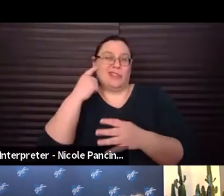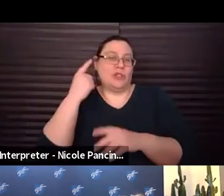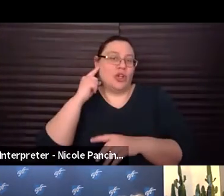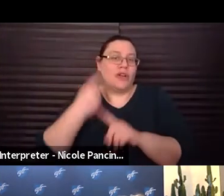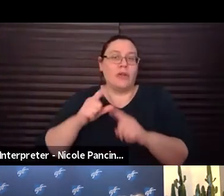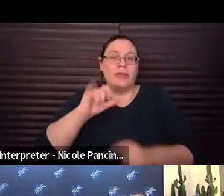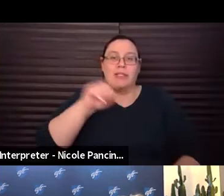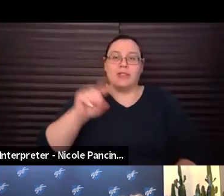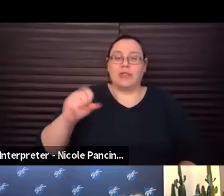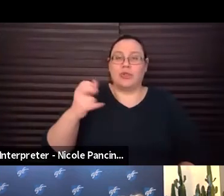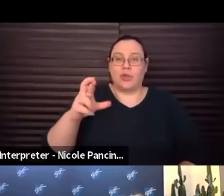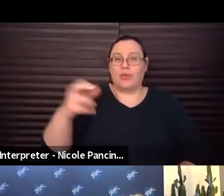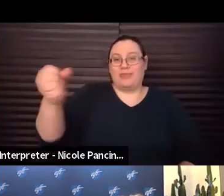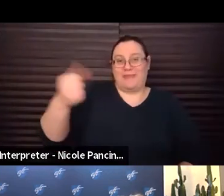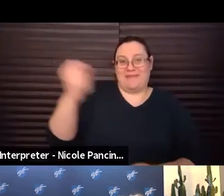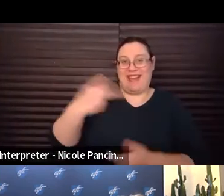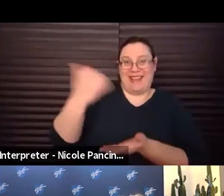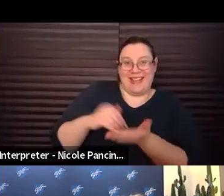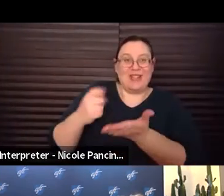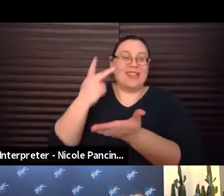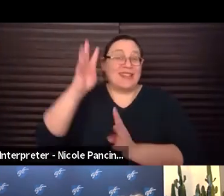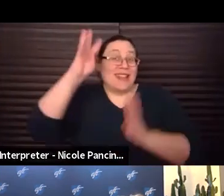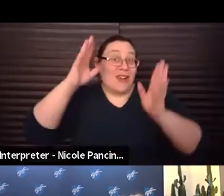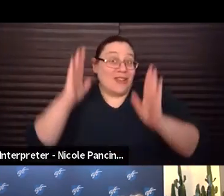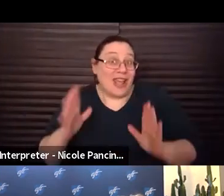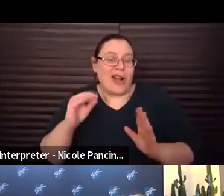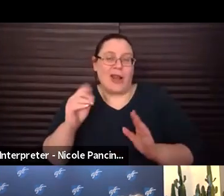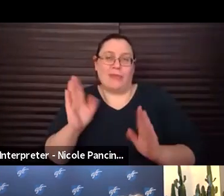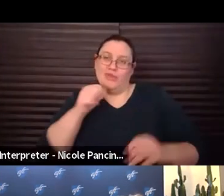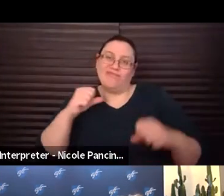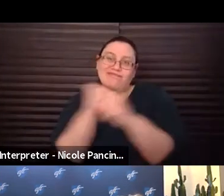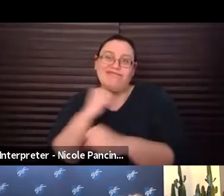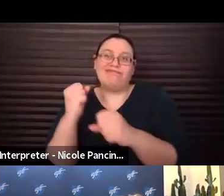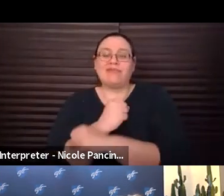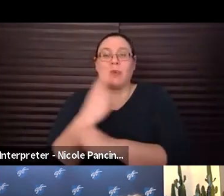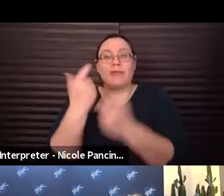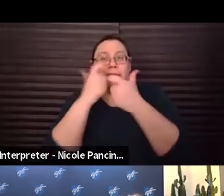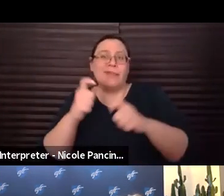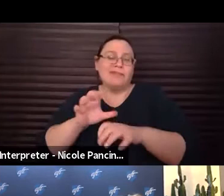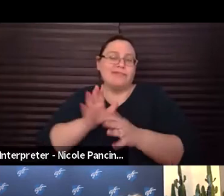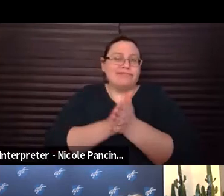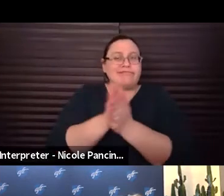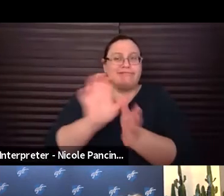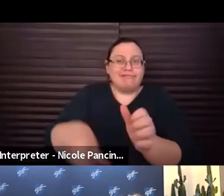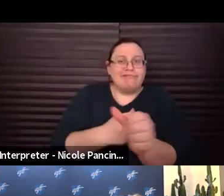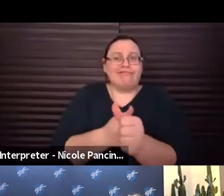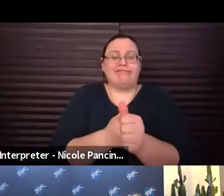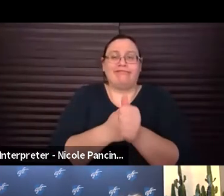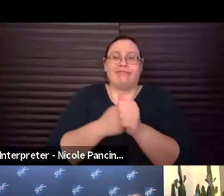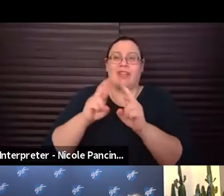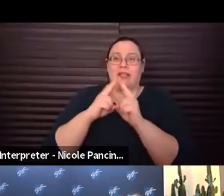We're bringing her back out again. You can see that she's an innovator and a fighter, and also one of the driving forces behind the union movement's new